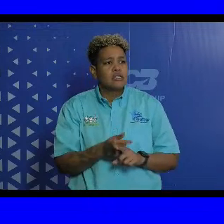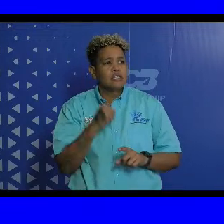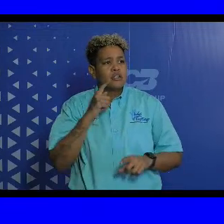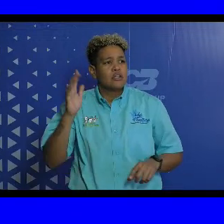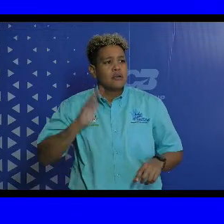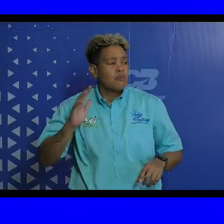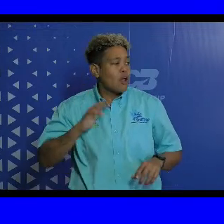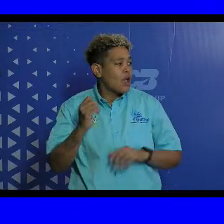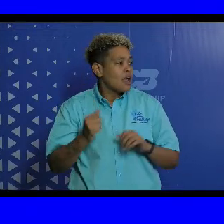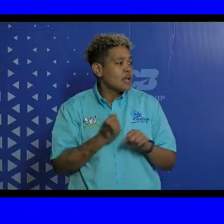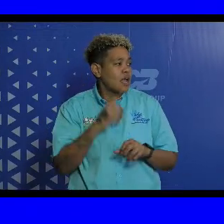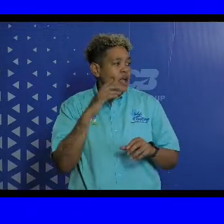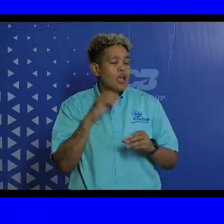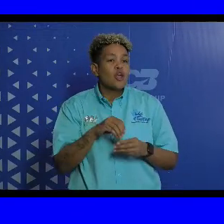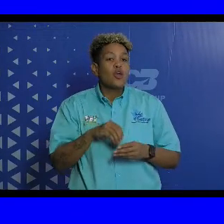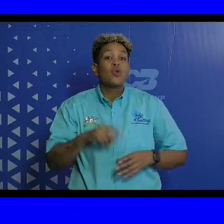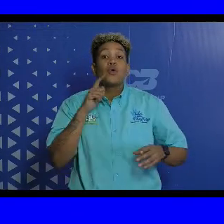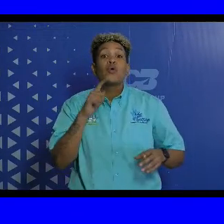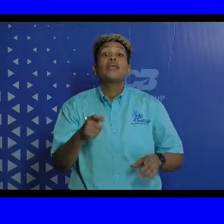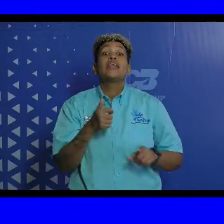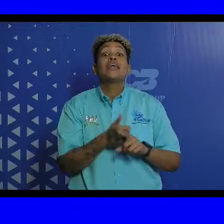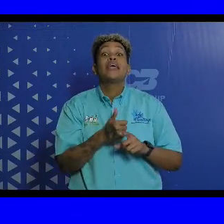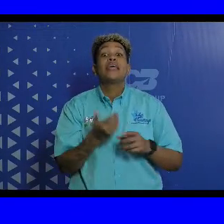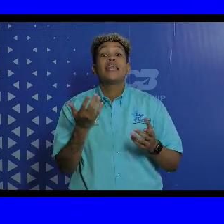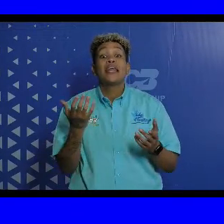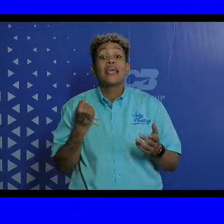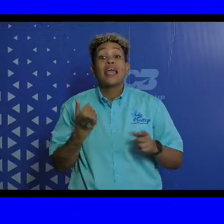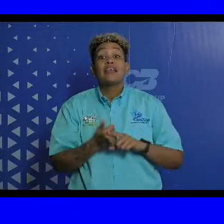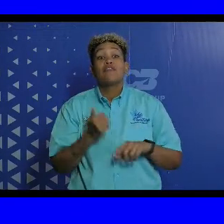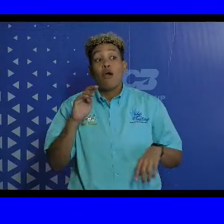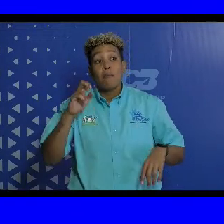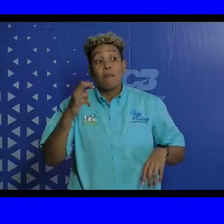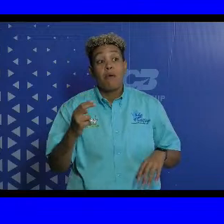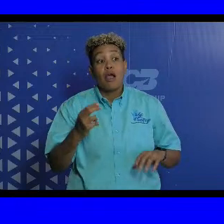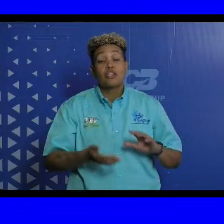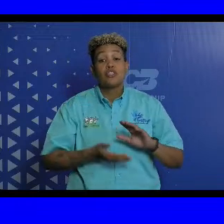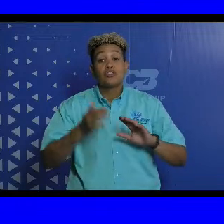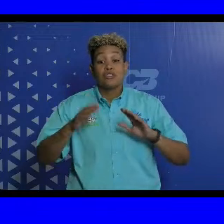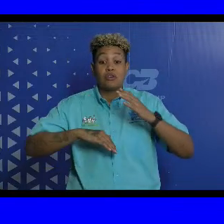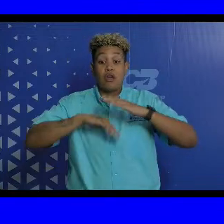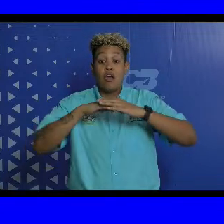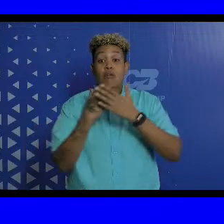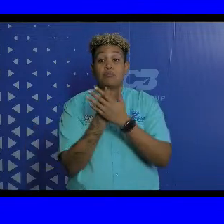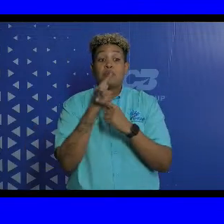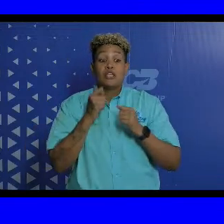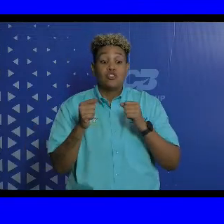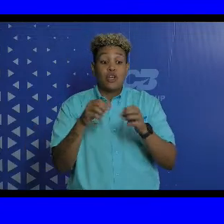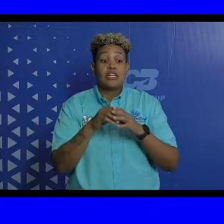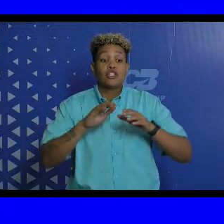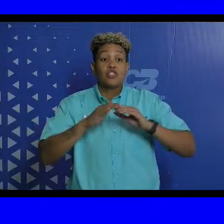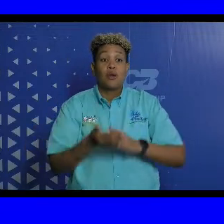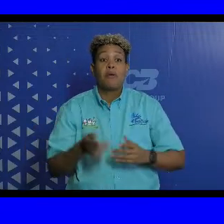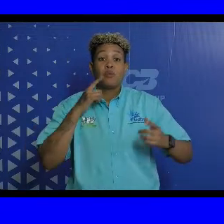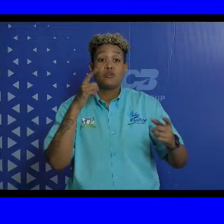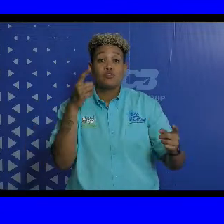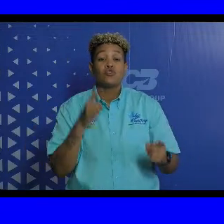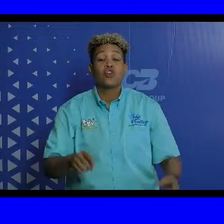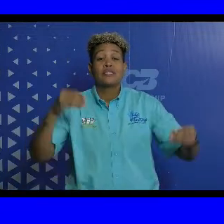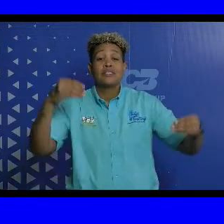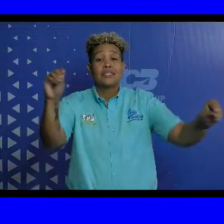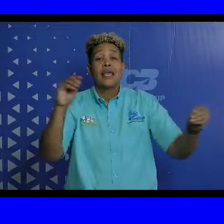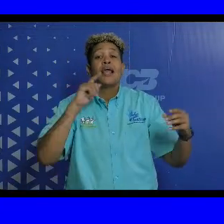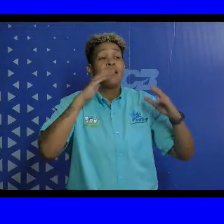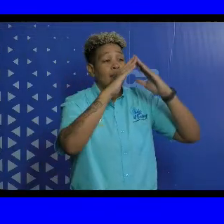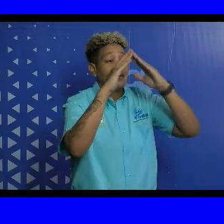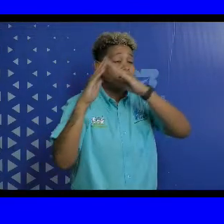year included gains from execution of the branch optimization strategy in Jamaica, which resulted in the sale of real